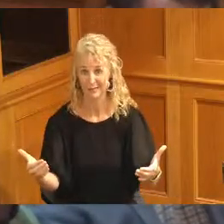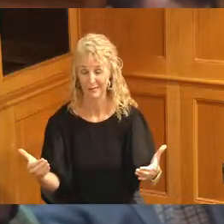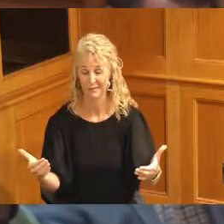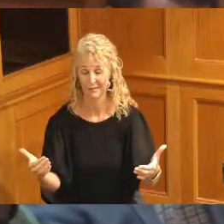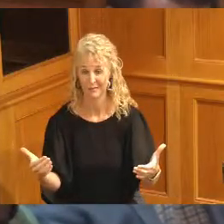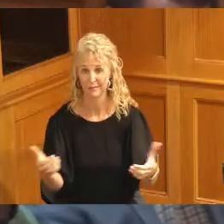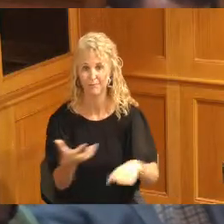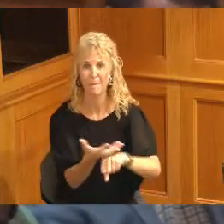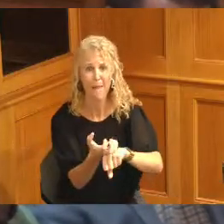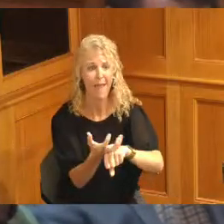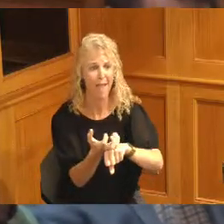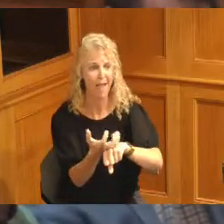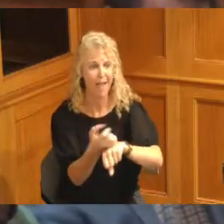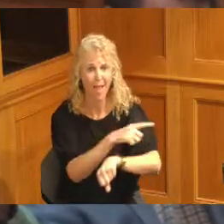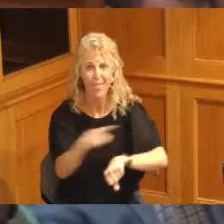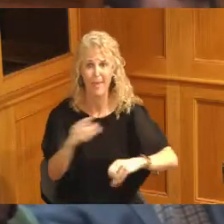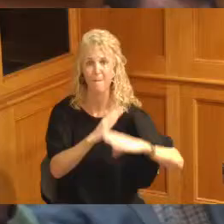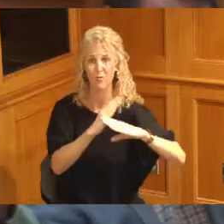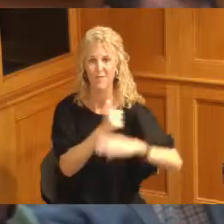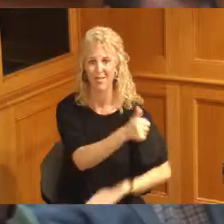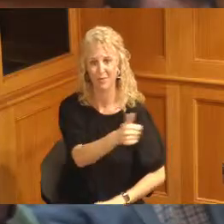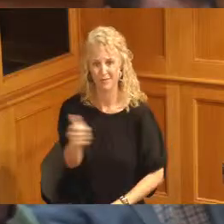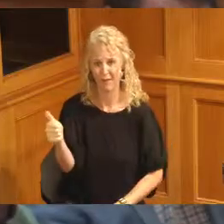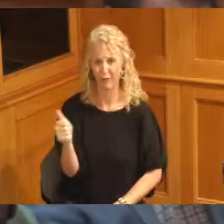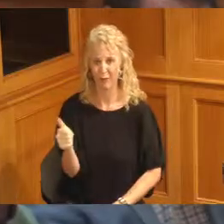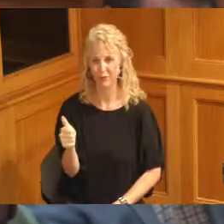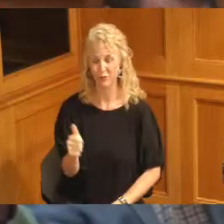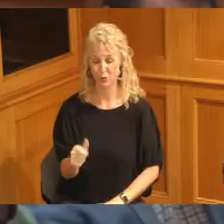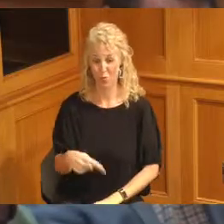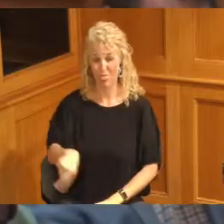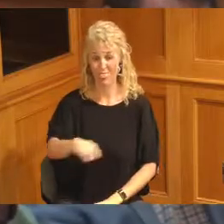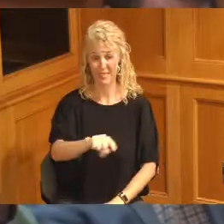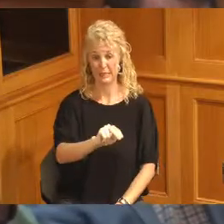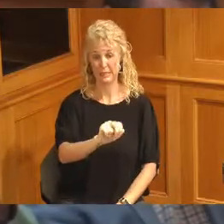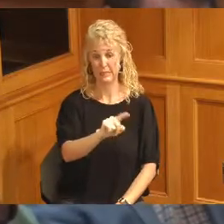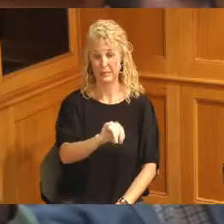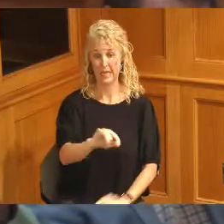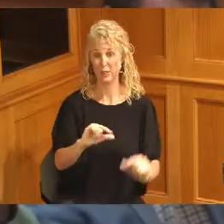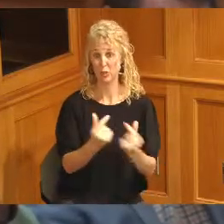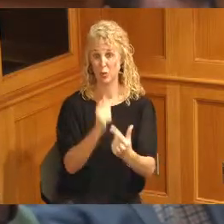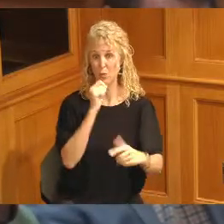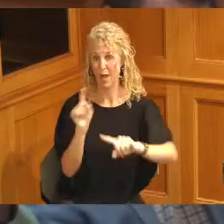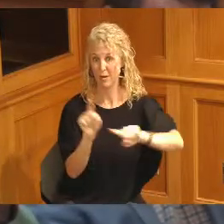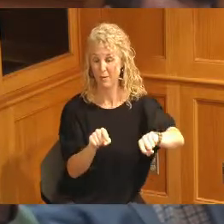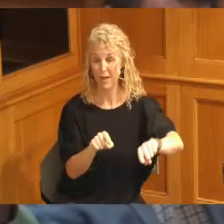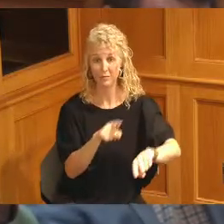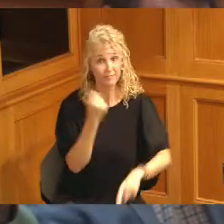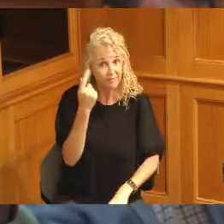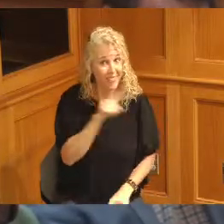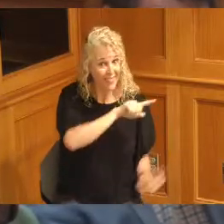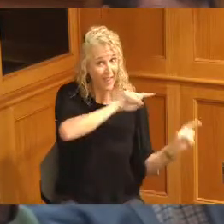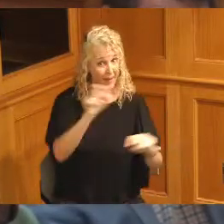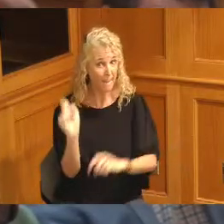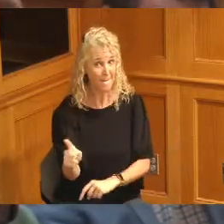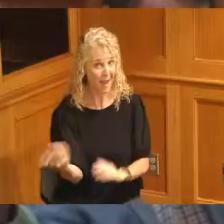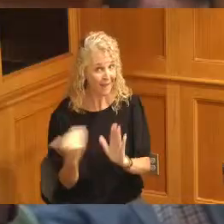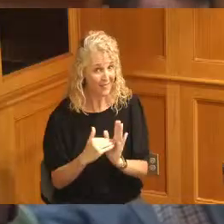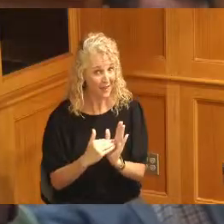to do armed patrols to make sure these Nazis didn't come back? And they did come back several times.